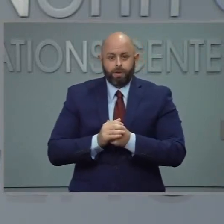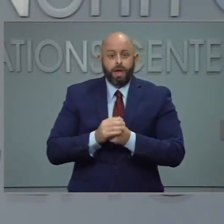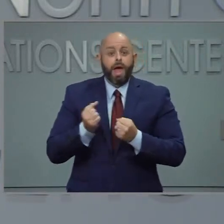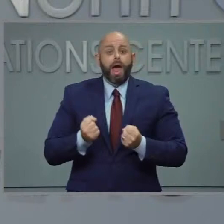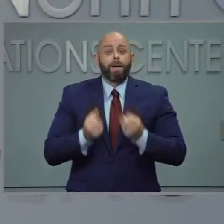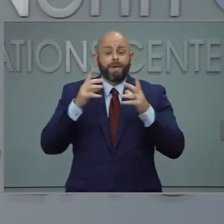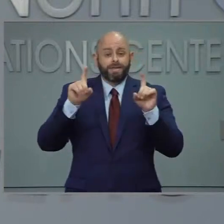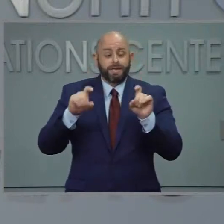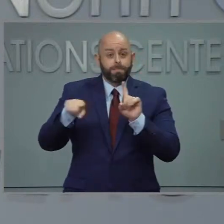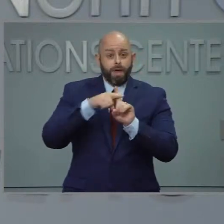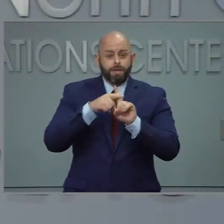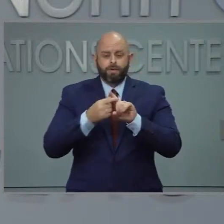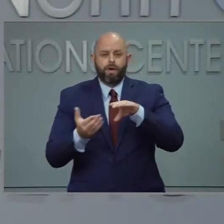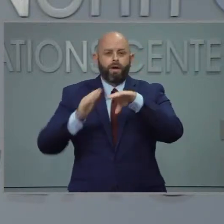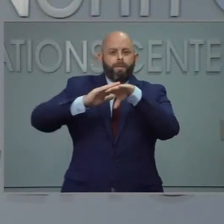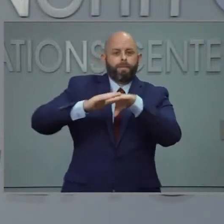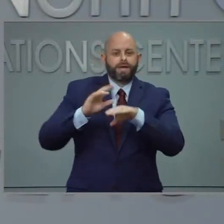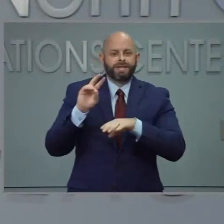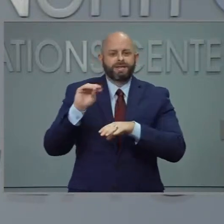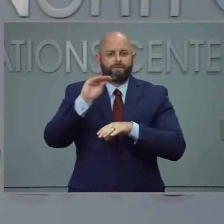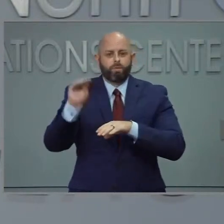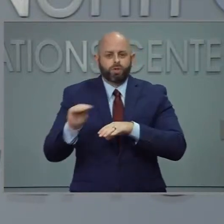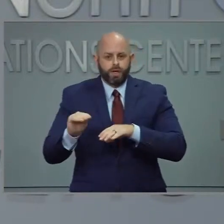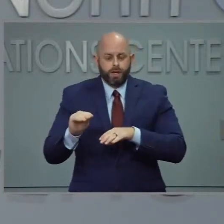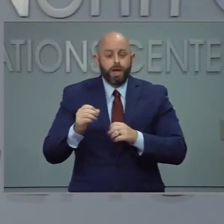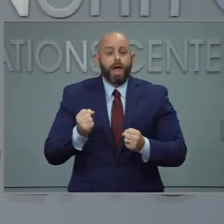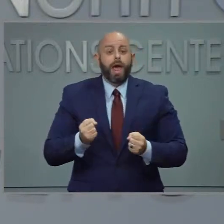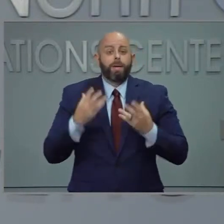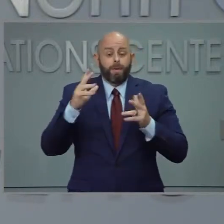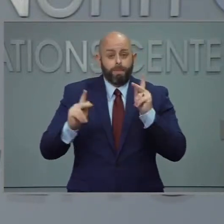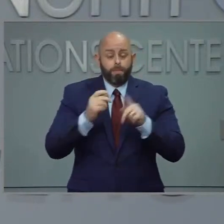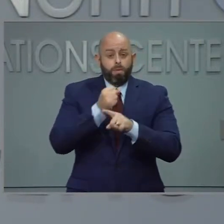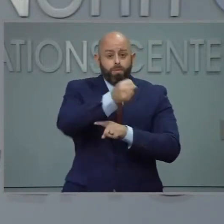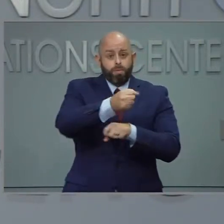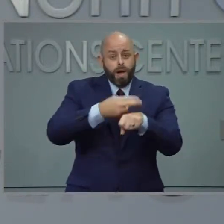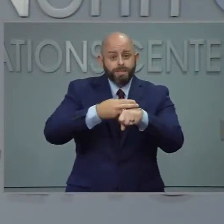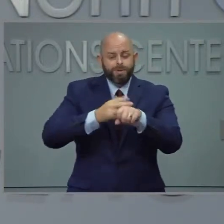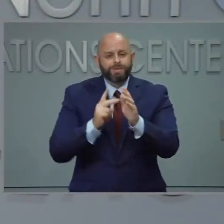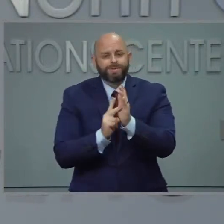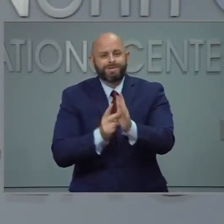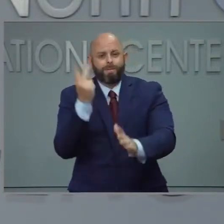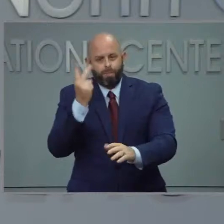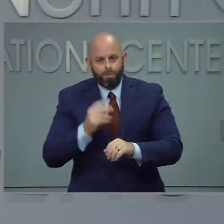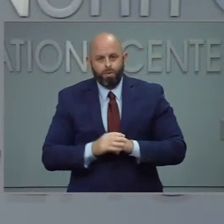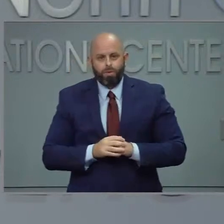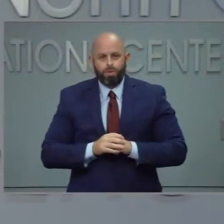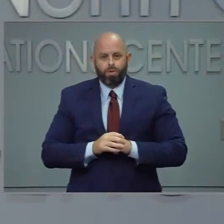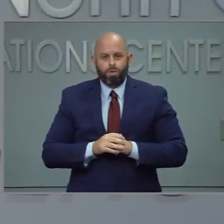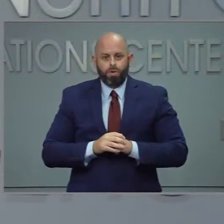70%. Hospitalizations have doubled at that time. Was it a mistake to issue that guidance?